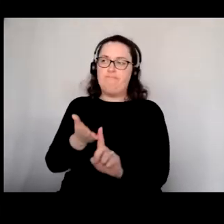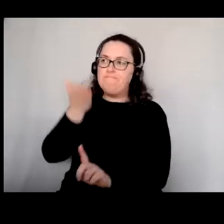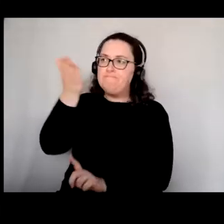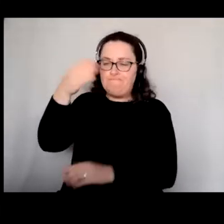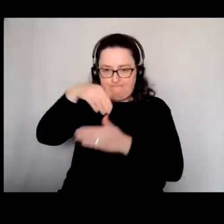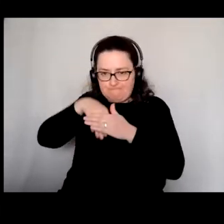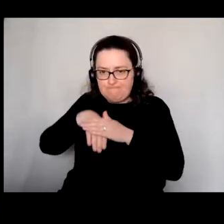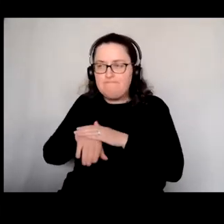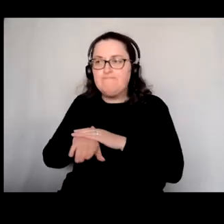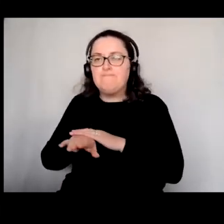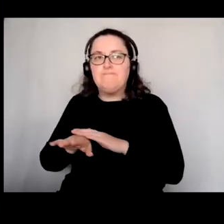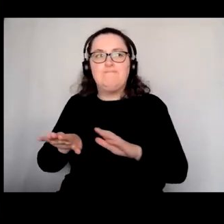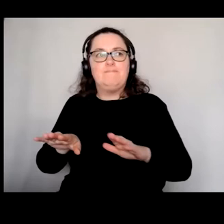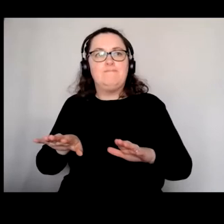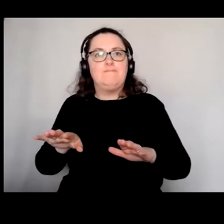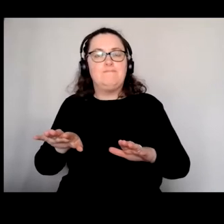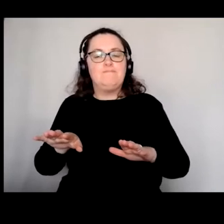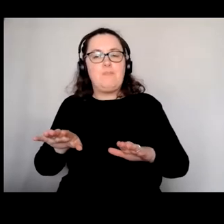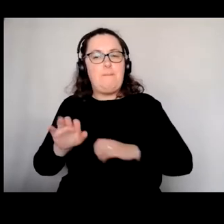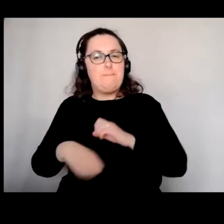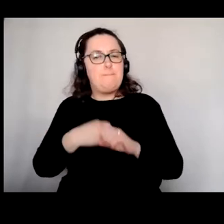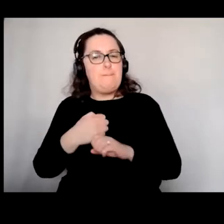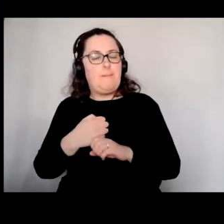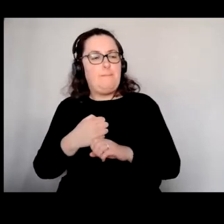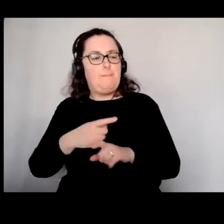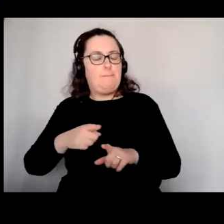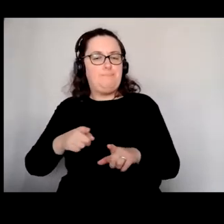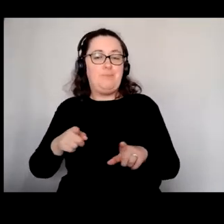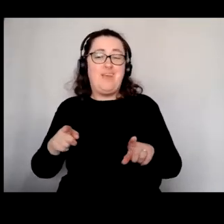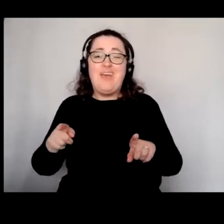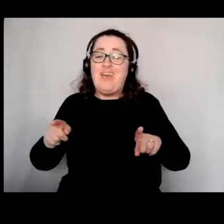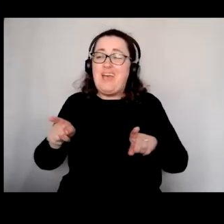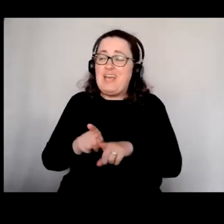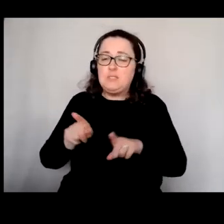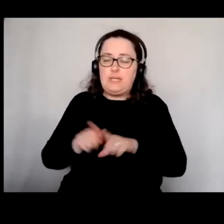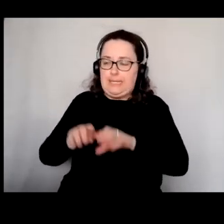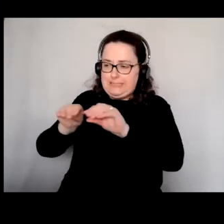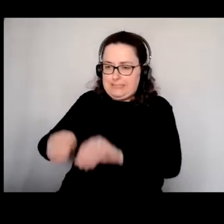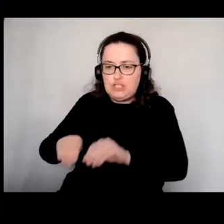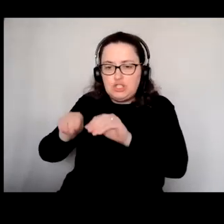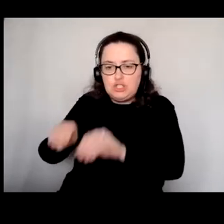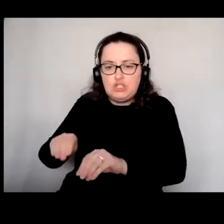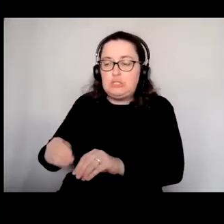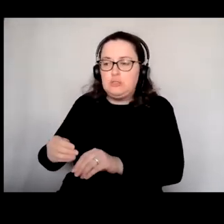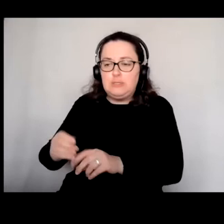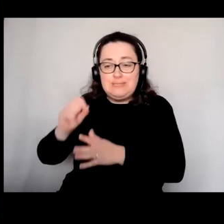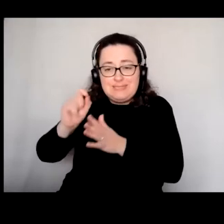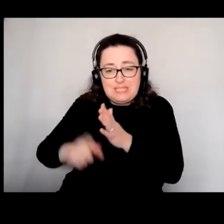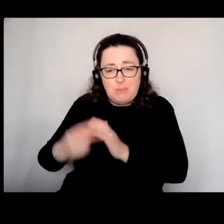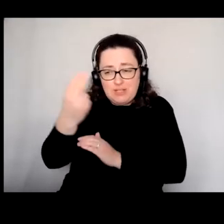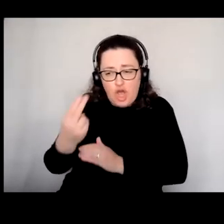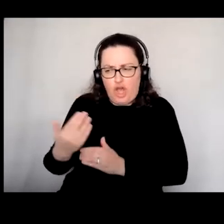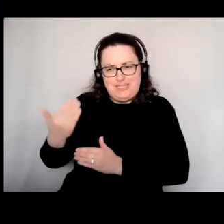institutions, you know, you're like, again, you're kind of teaching them all about the history